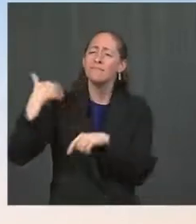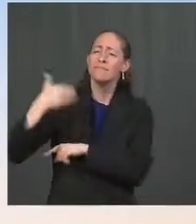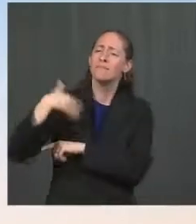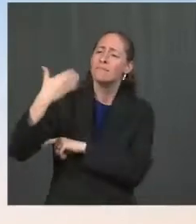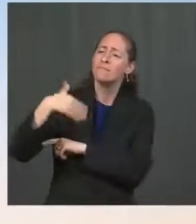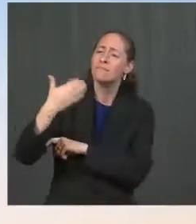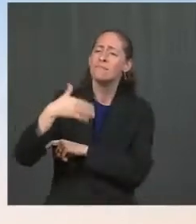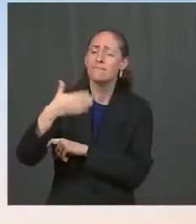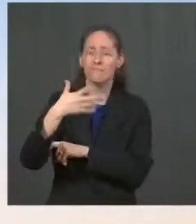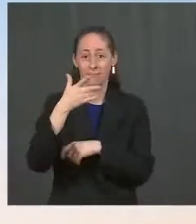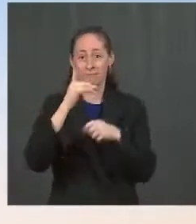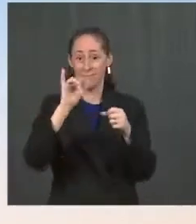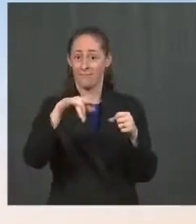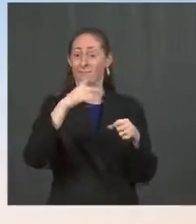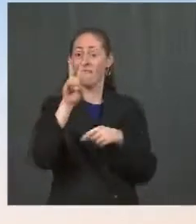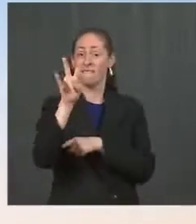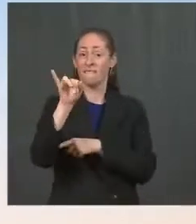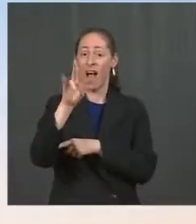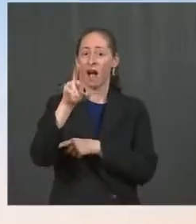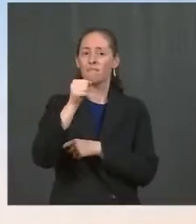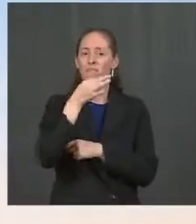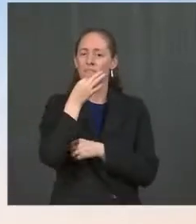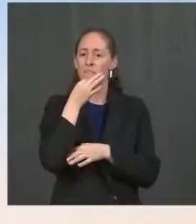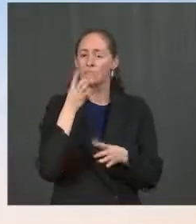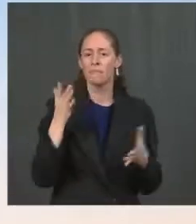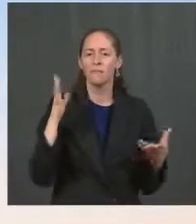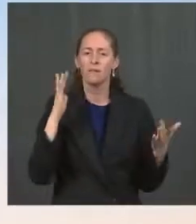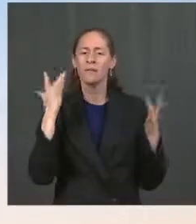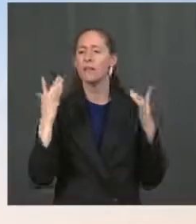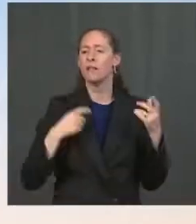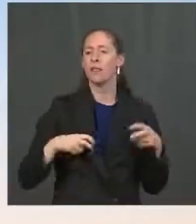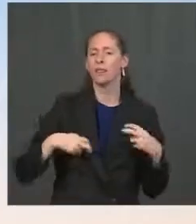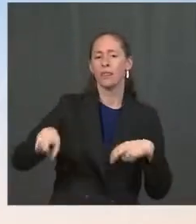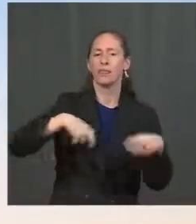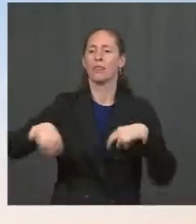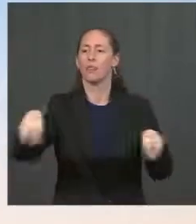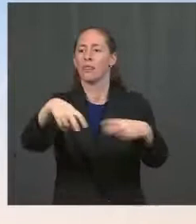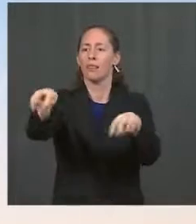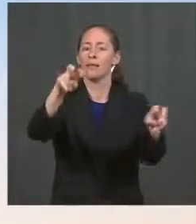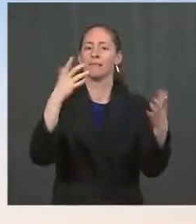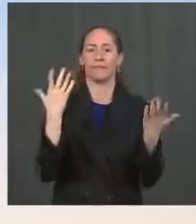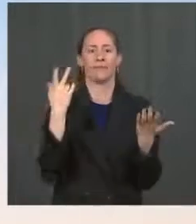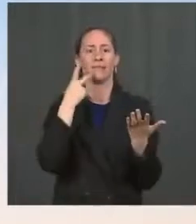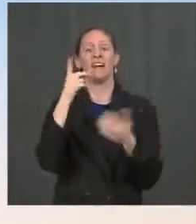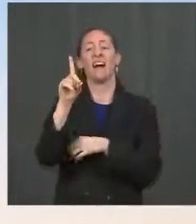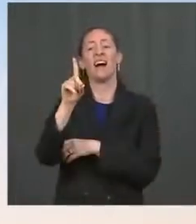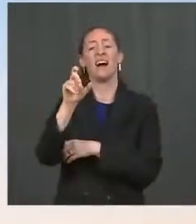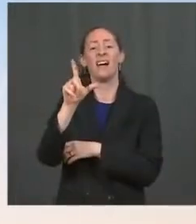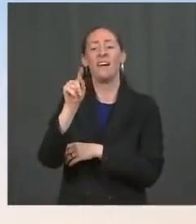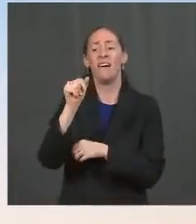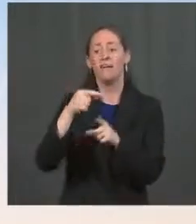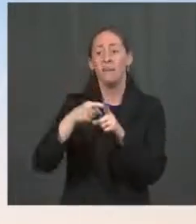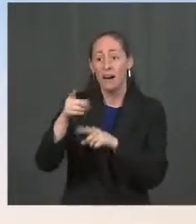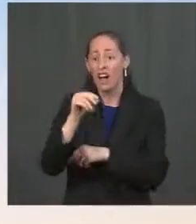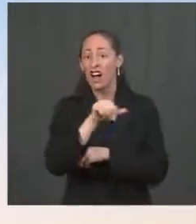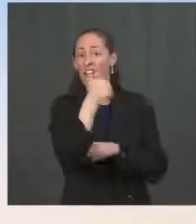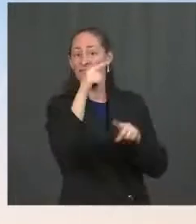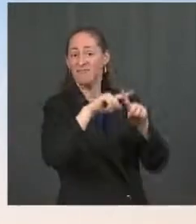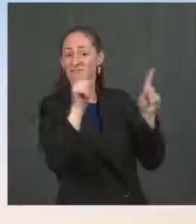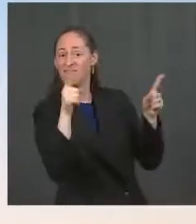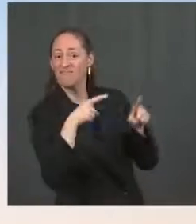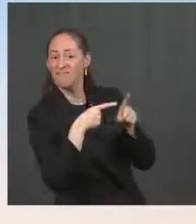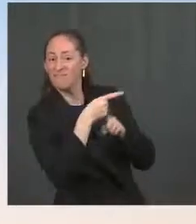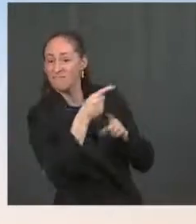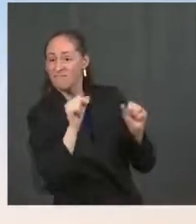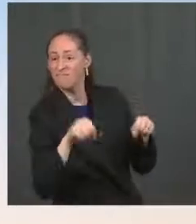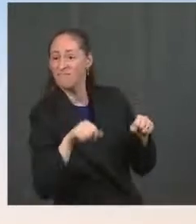that can spread very quickly, like the Delta variant. But there are other variants, of course. When we announced the mask mandate, for example, in May,